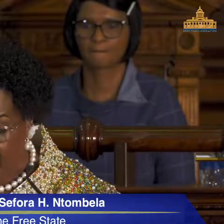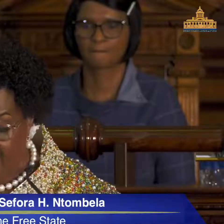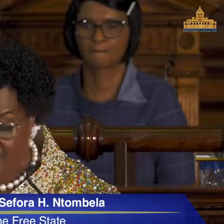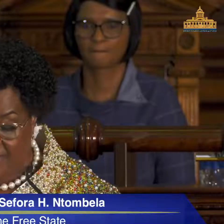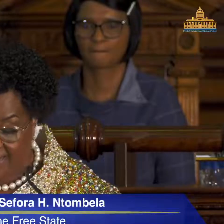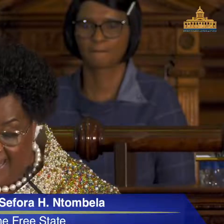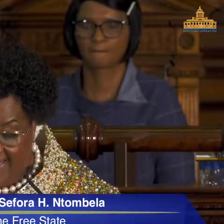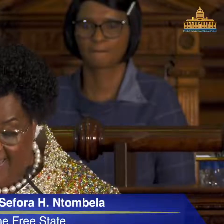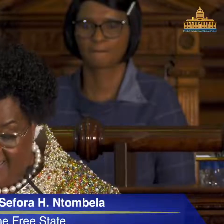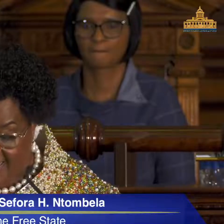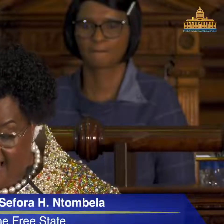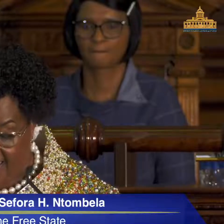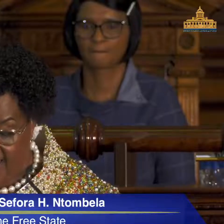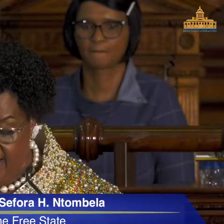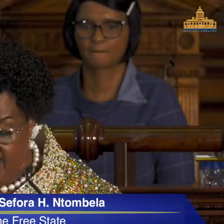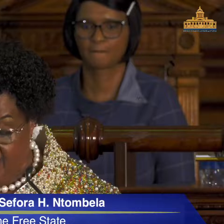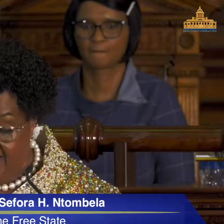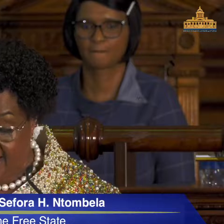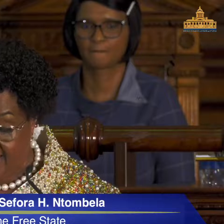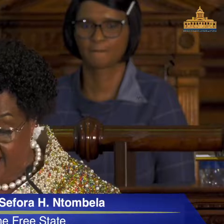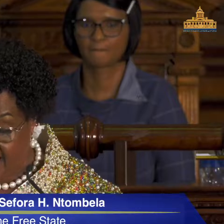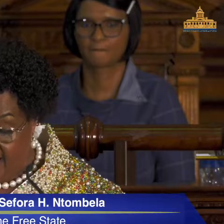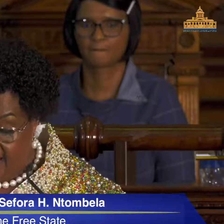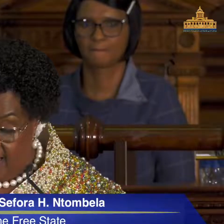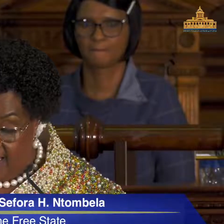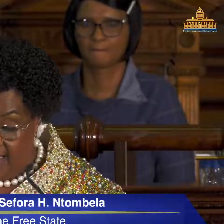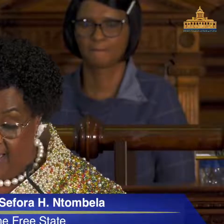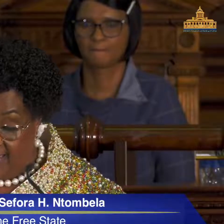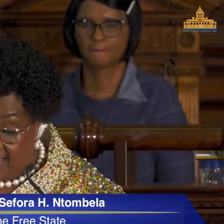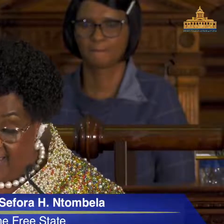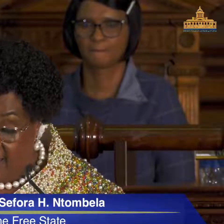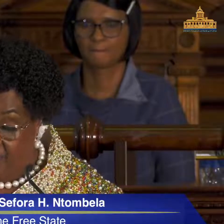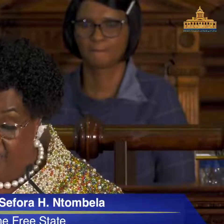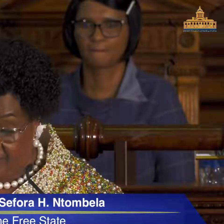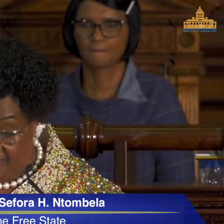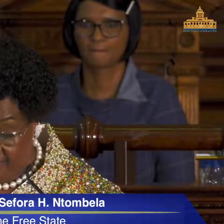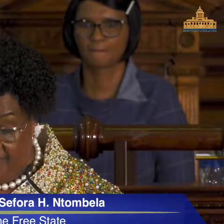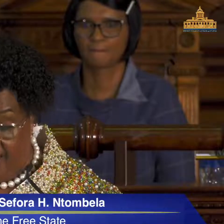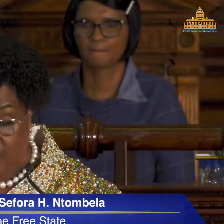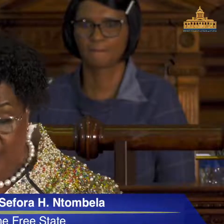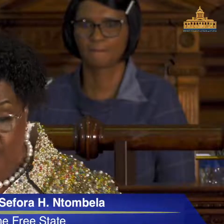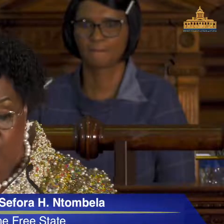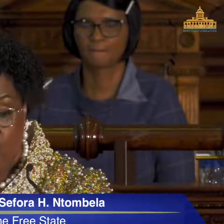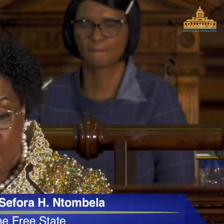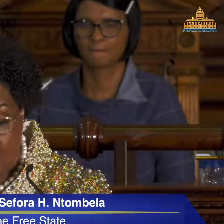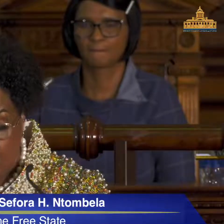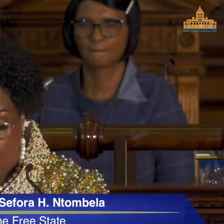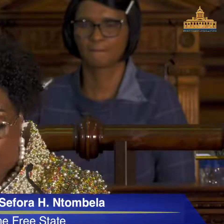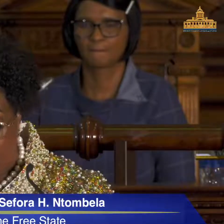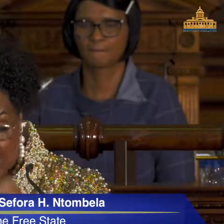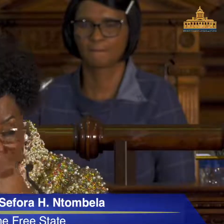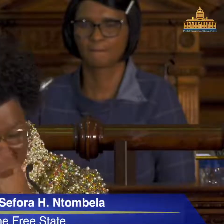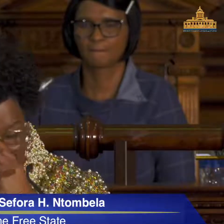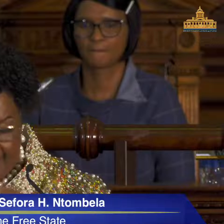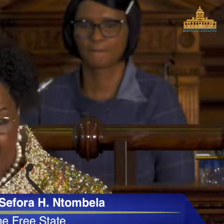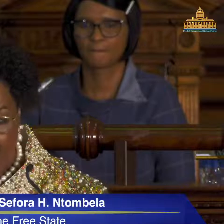operate and maintain critical infrastructure essential for service delivery.